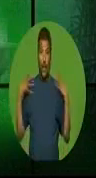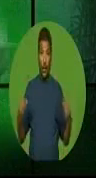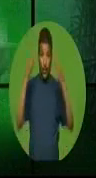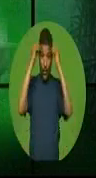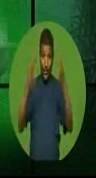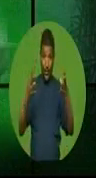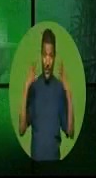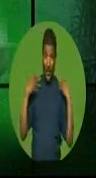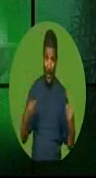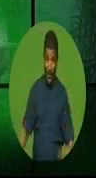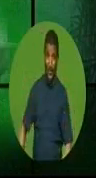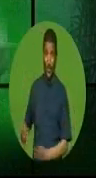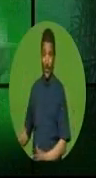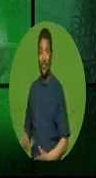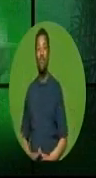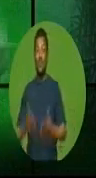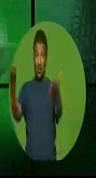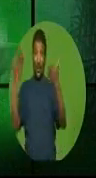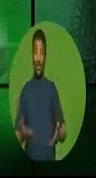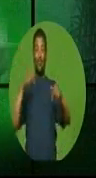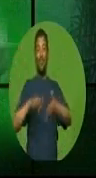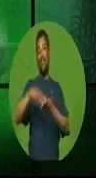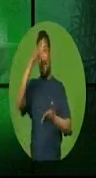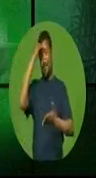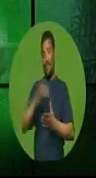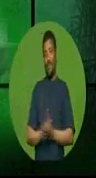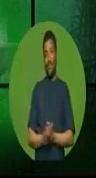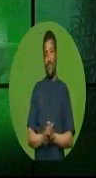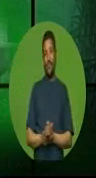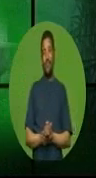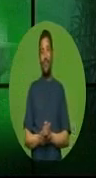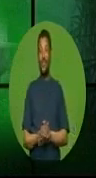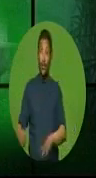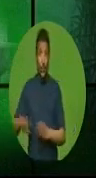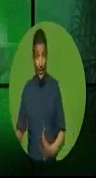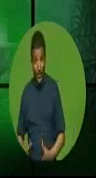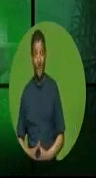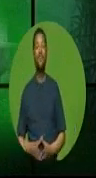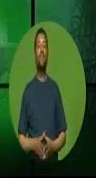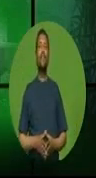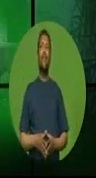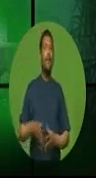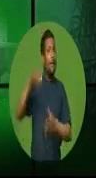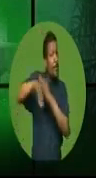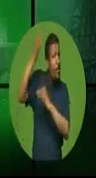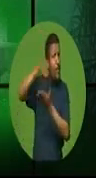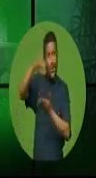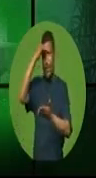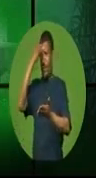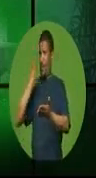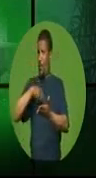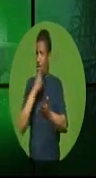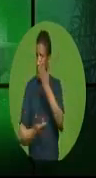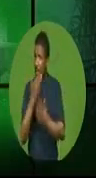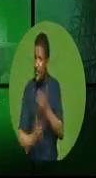Hello, teacher. Hello, students. Welcome to today's lesson. Students, in the previous lesson,